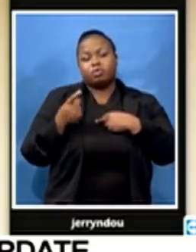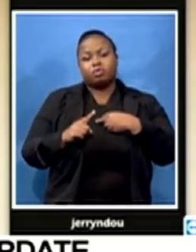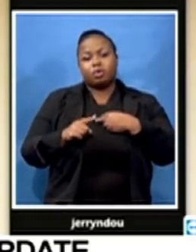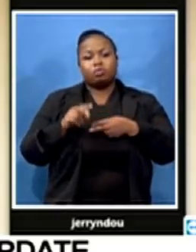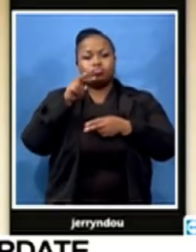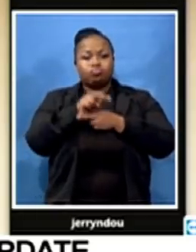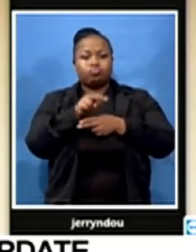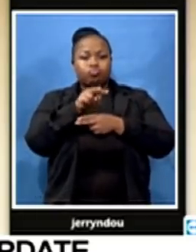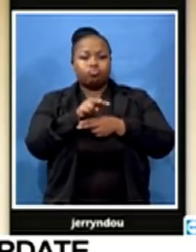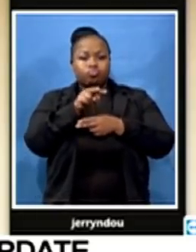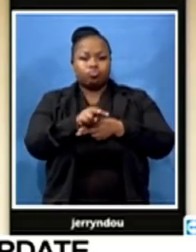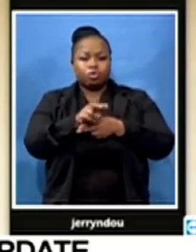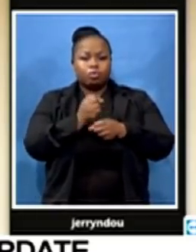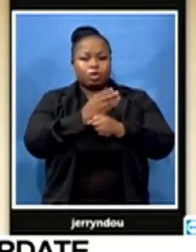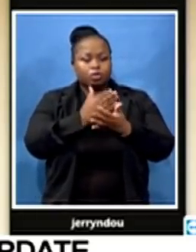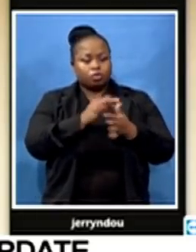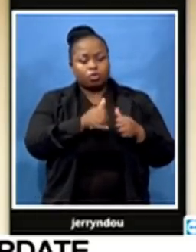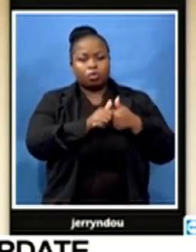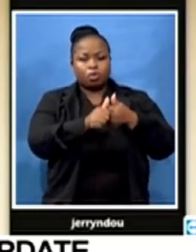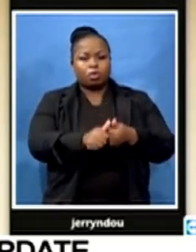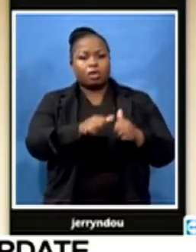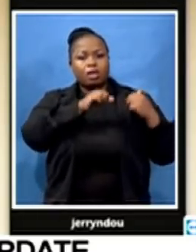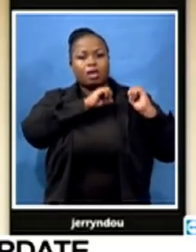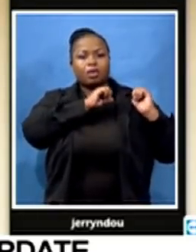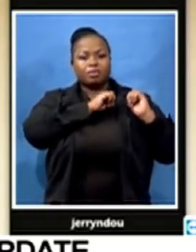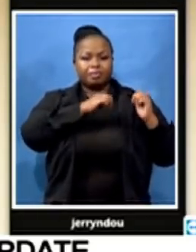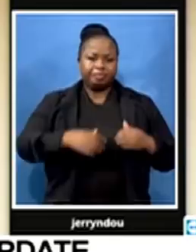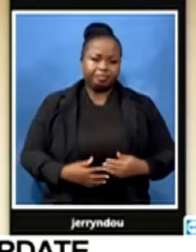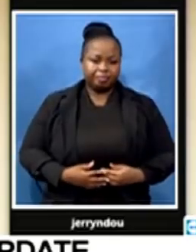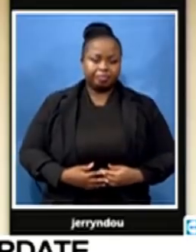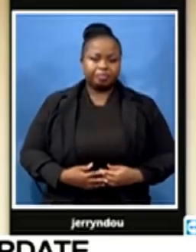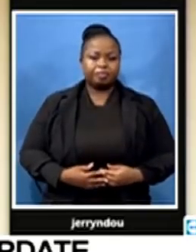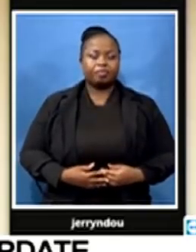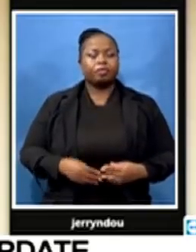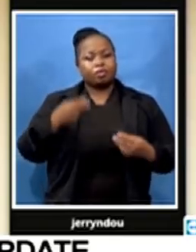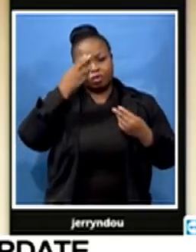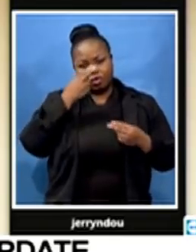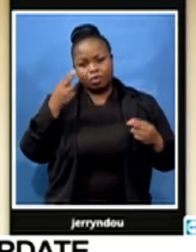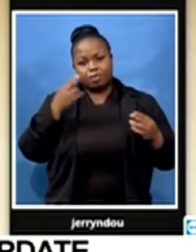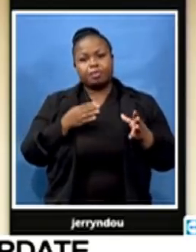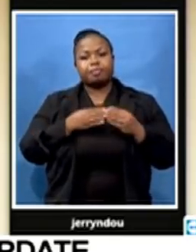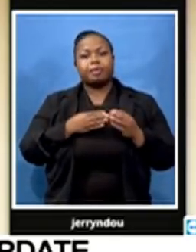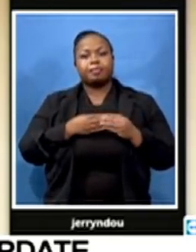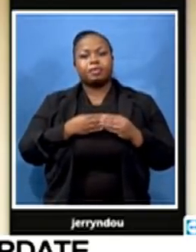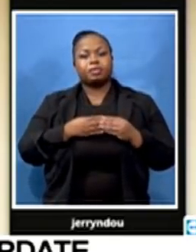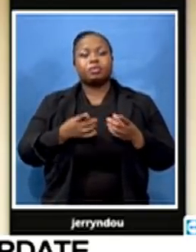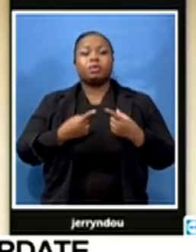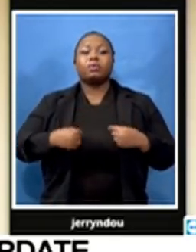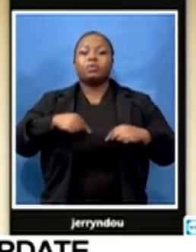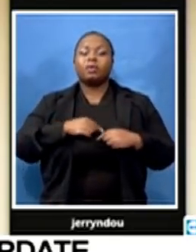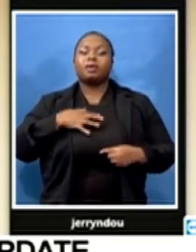We felt, honorable members, that it was necessary to